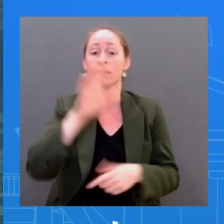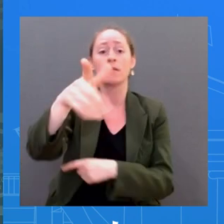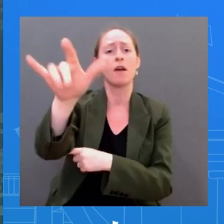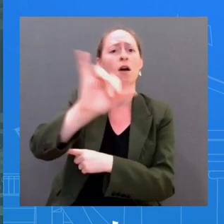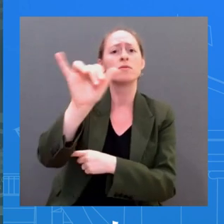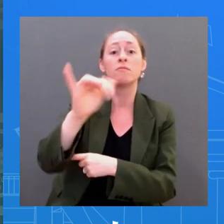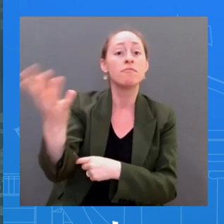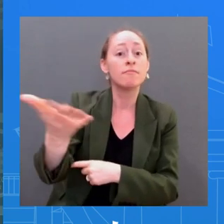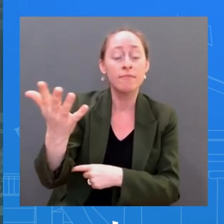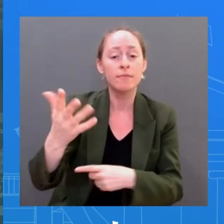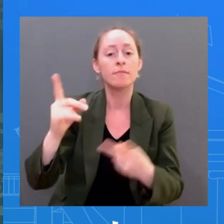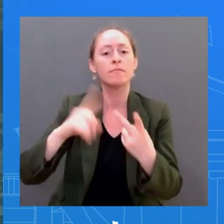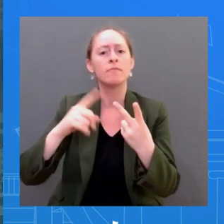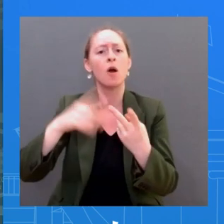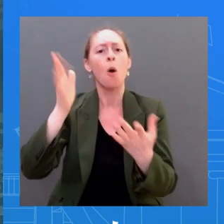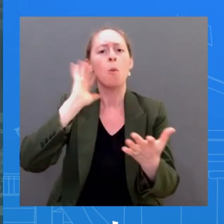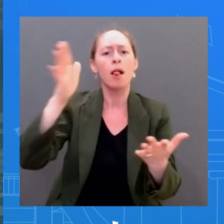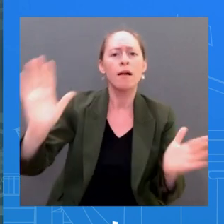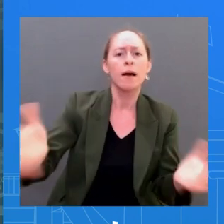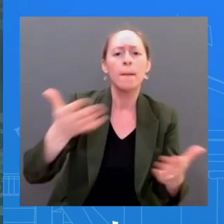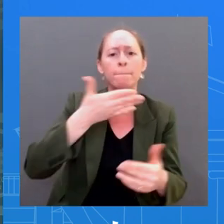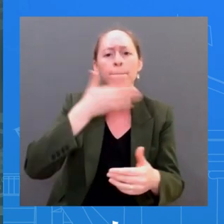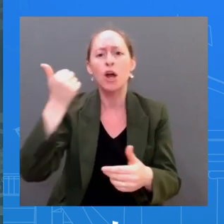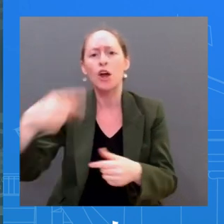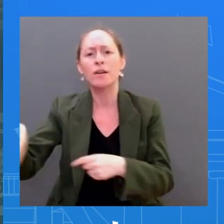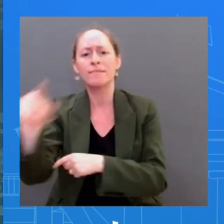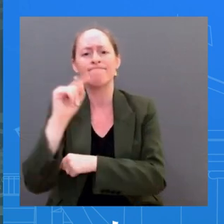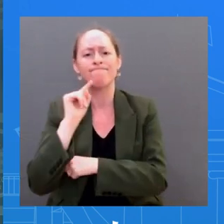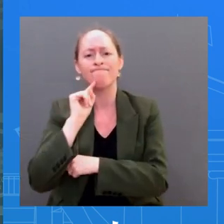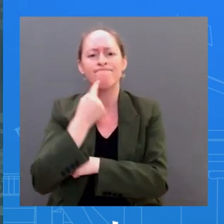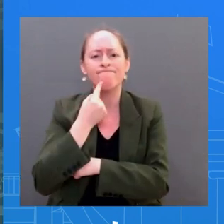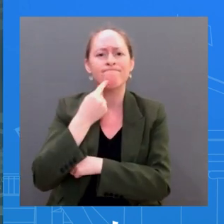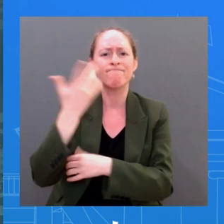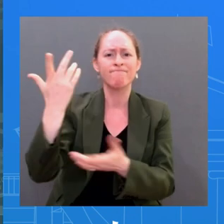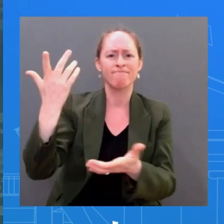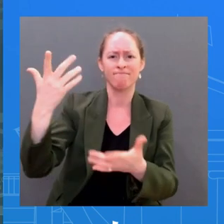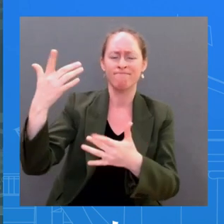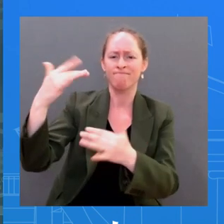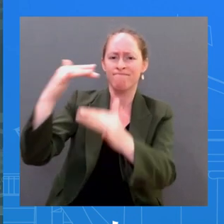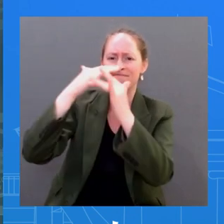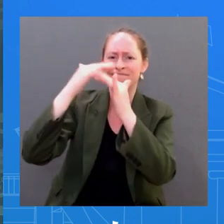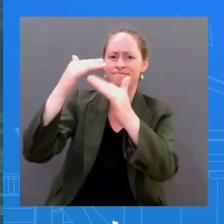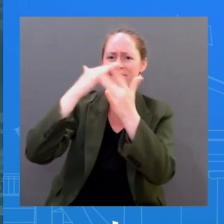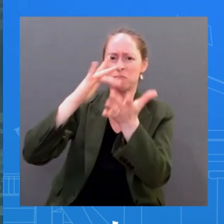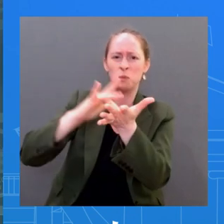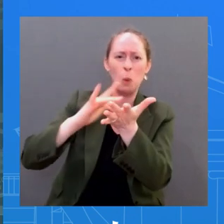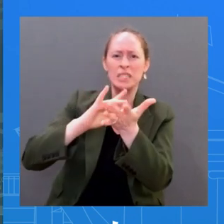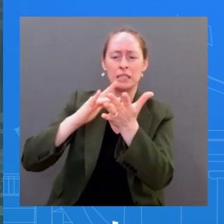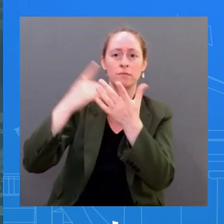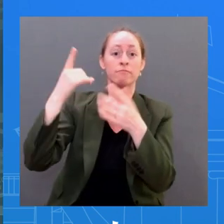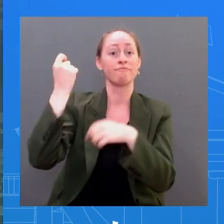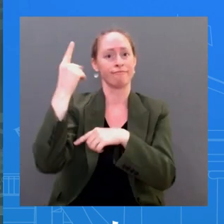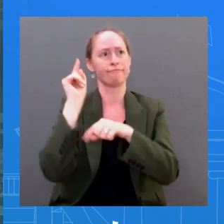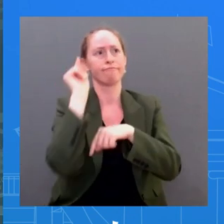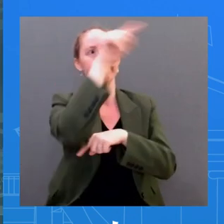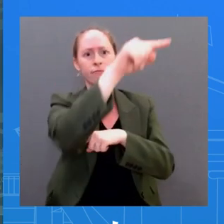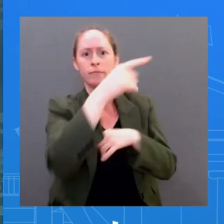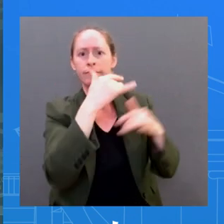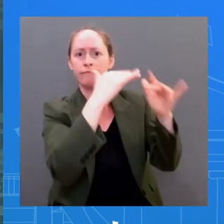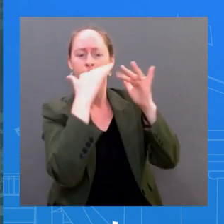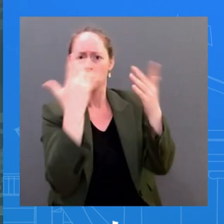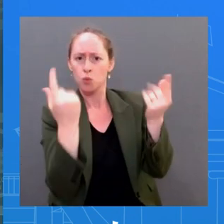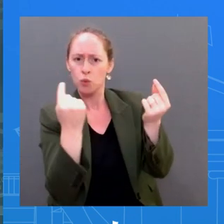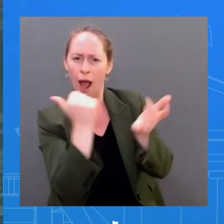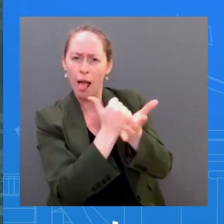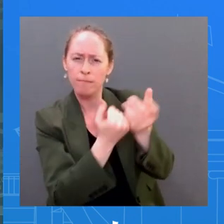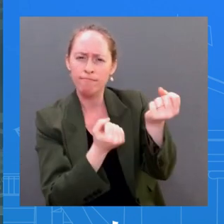military service. Other bills to be signed include 3 to honor the legacy of service to our nation, including 1 to